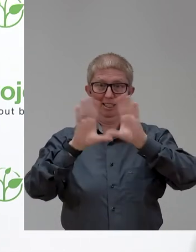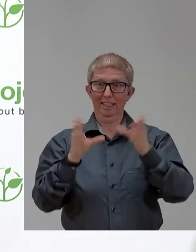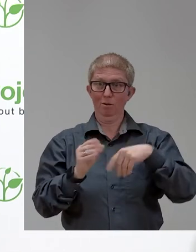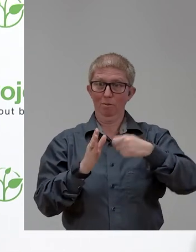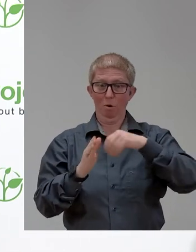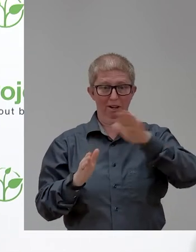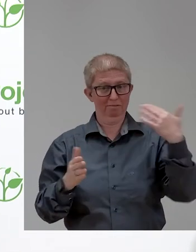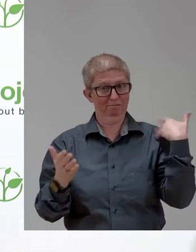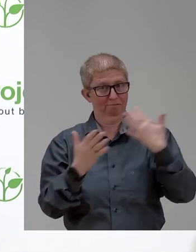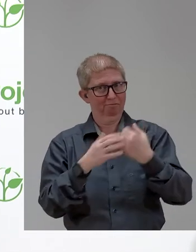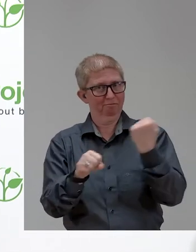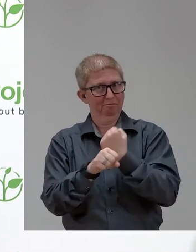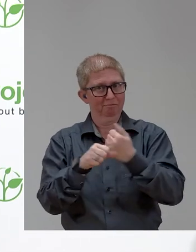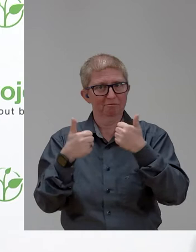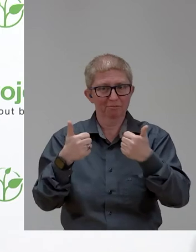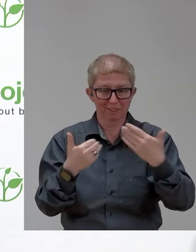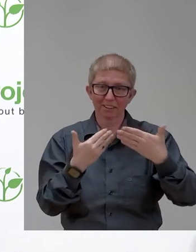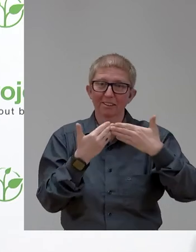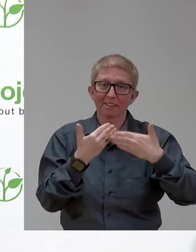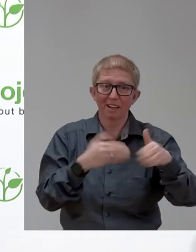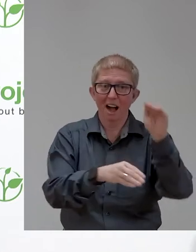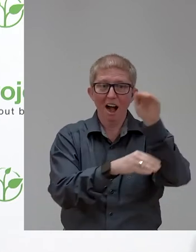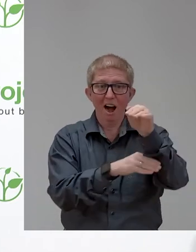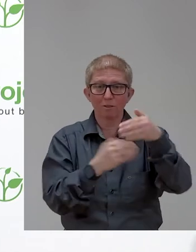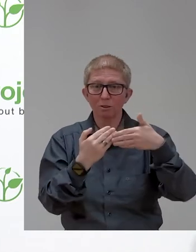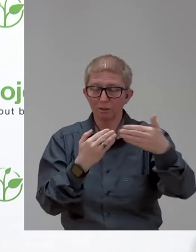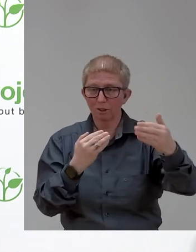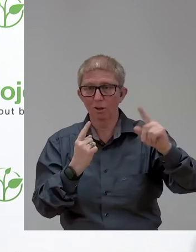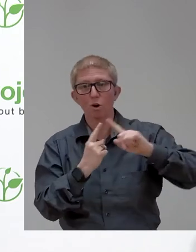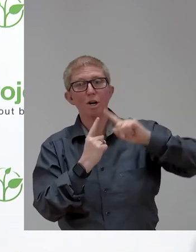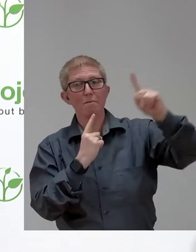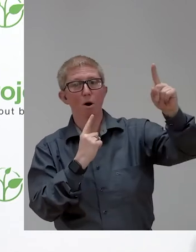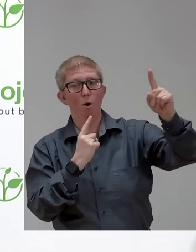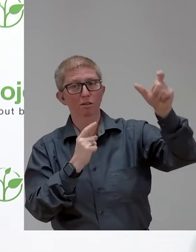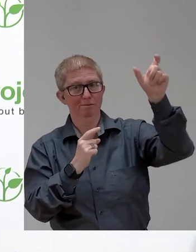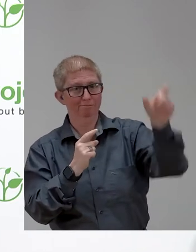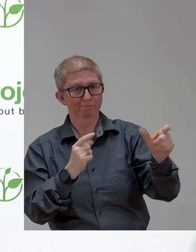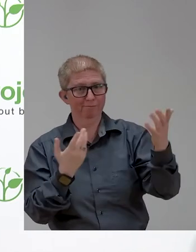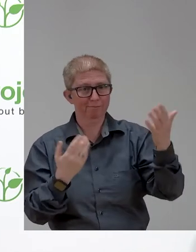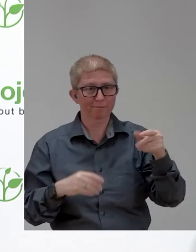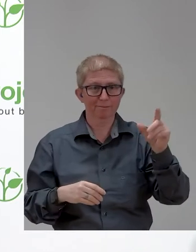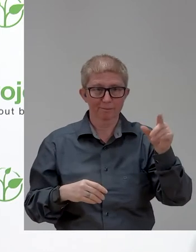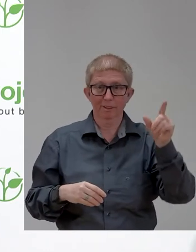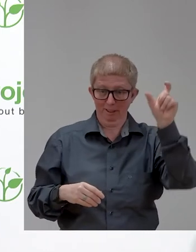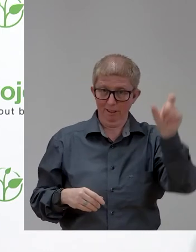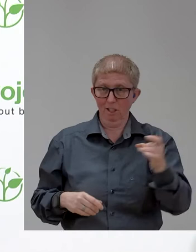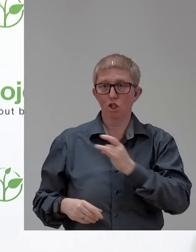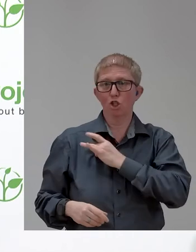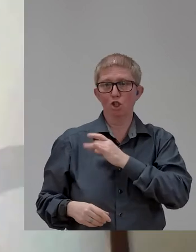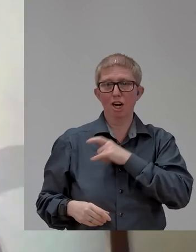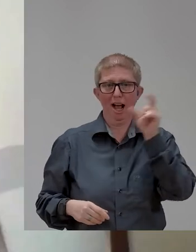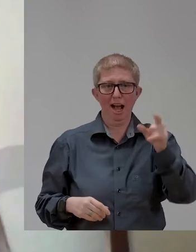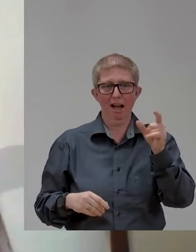This afternoon we have a remote guest. Carola Rubia Duran is joining us from Santiago de Chile. Good morning to you, Carola. How are you?